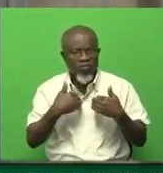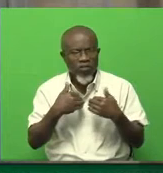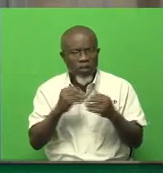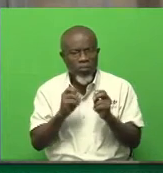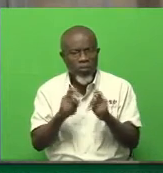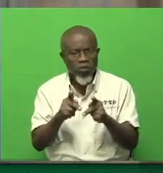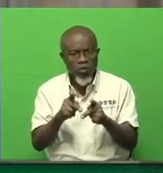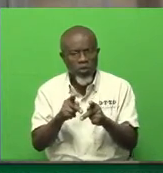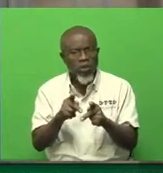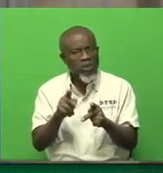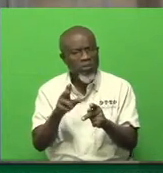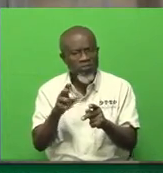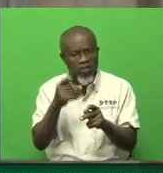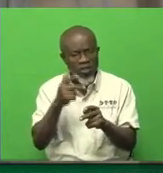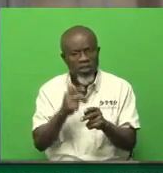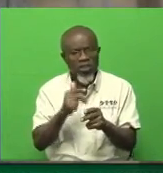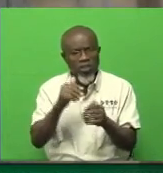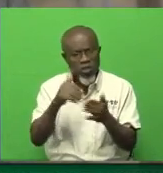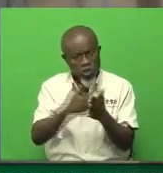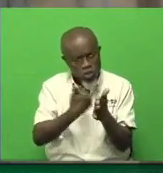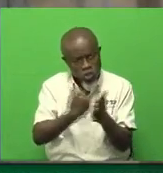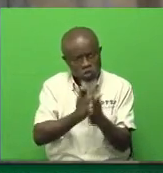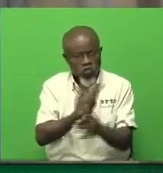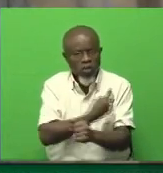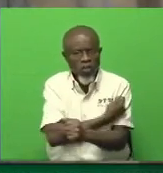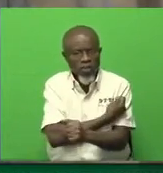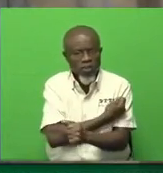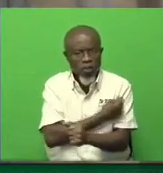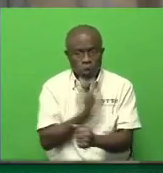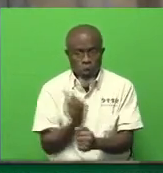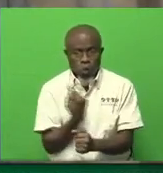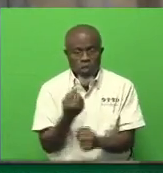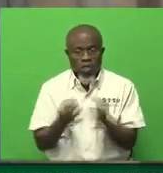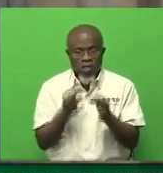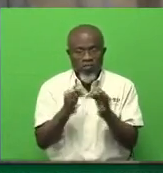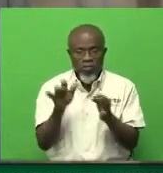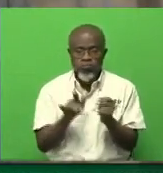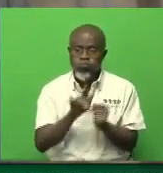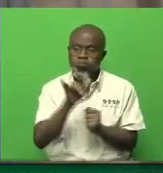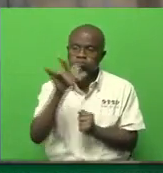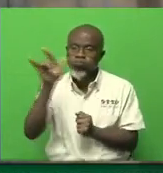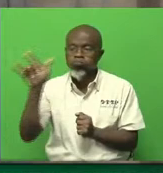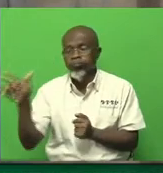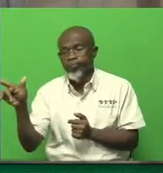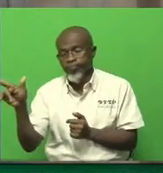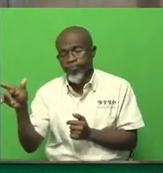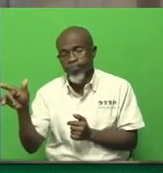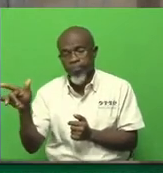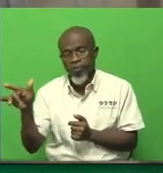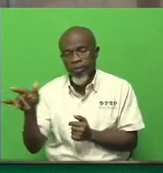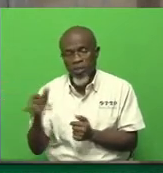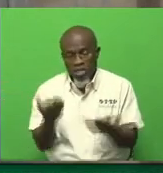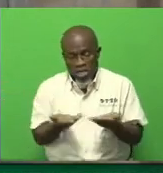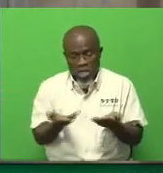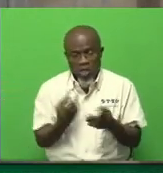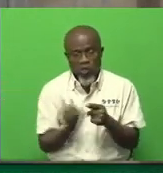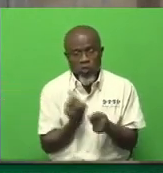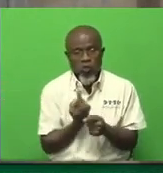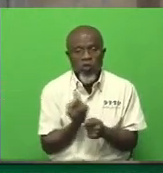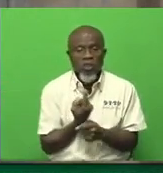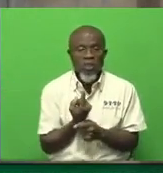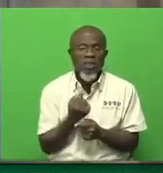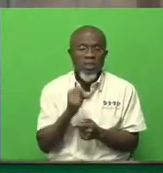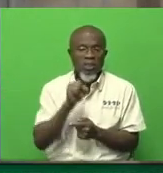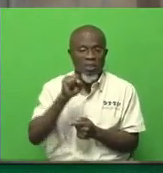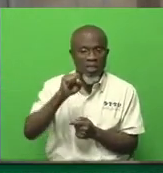were to leave the country currently in Trinidad and Tobago we only have access to the sign of firm and Johnson Johnson vaccines all Pfizer vaccines haven't